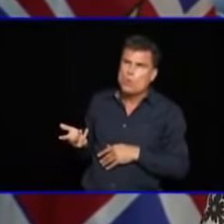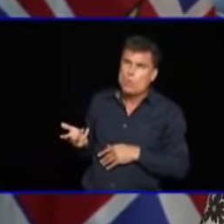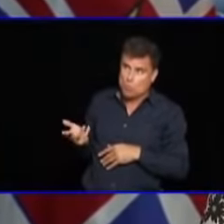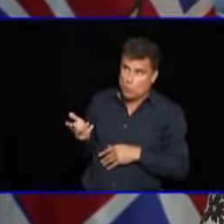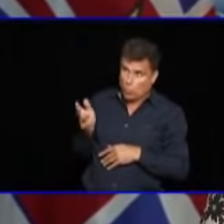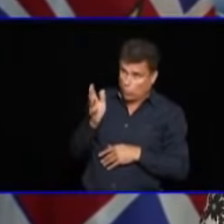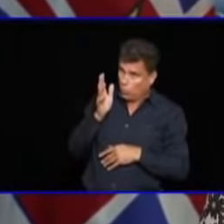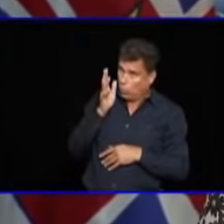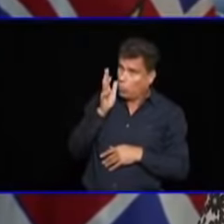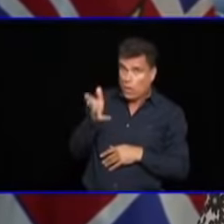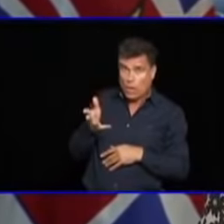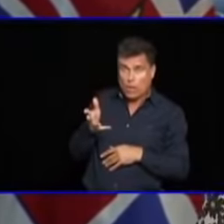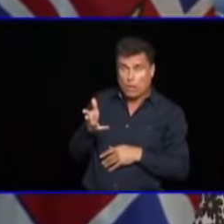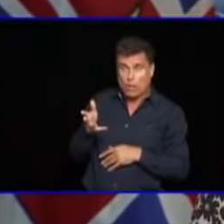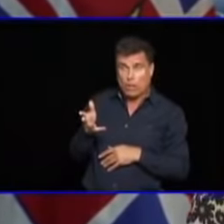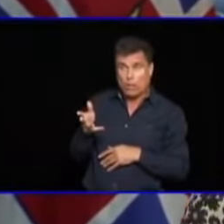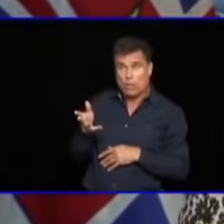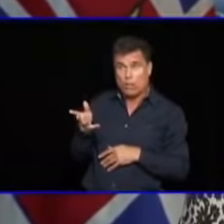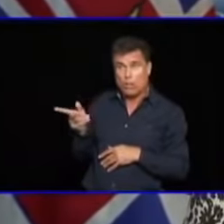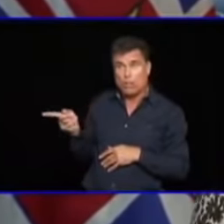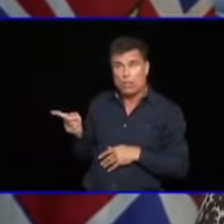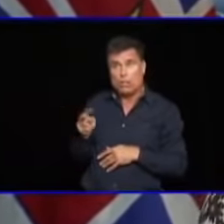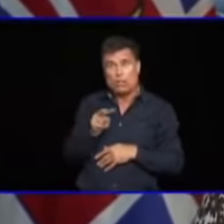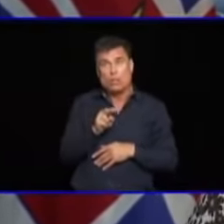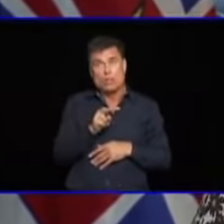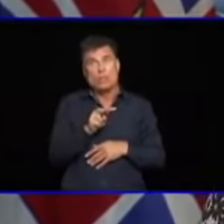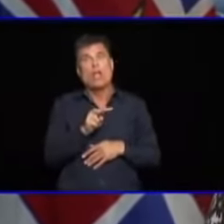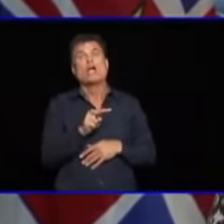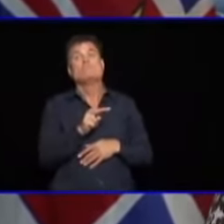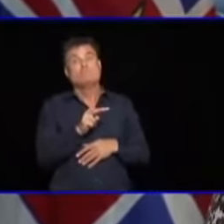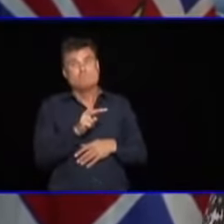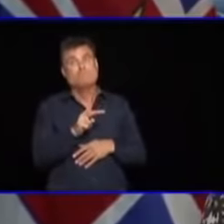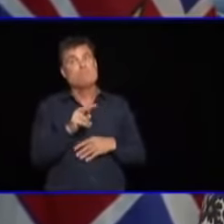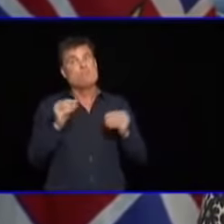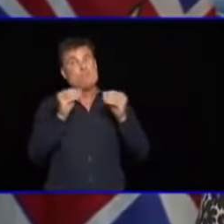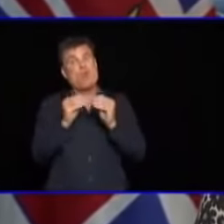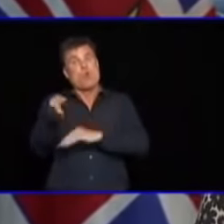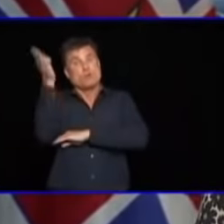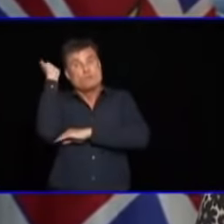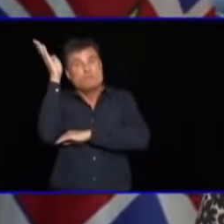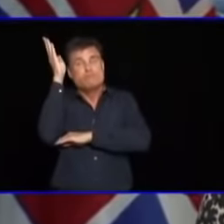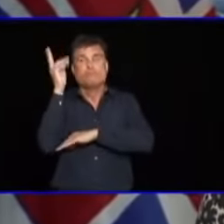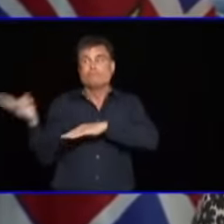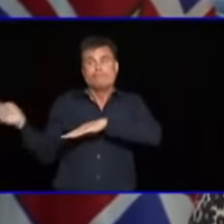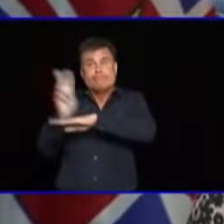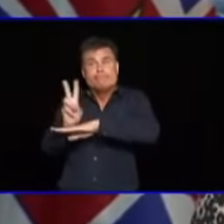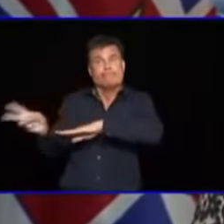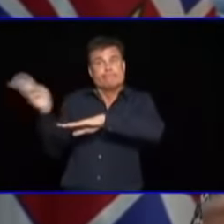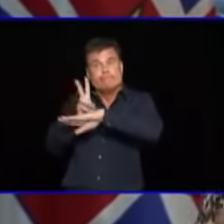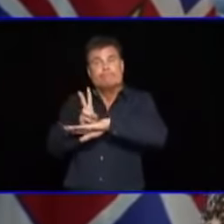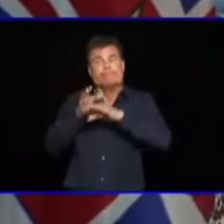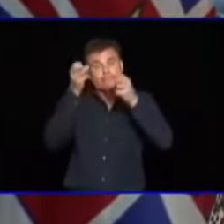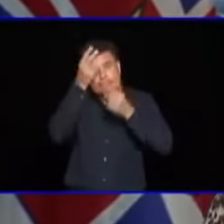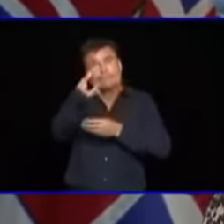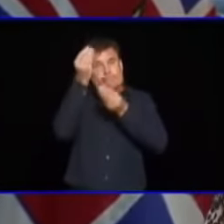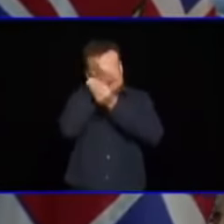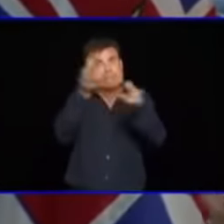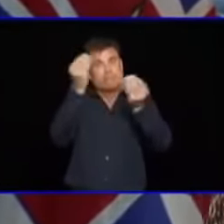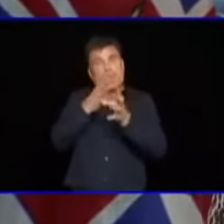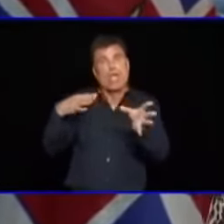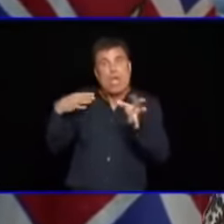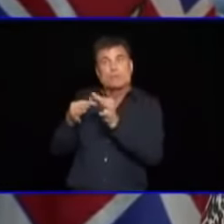your briefings at 3 o'clock? We have a whole plan for how we're going to support schools going forward, and it will